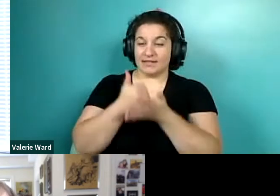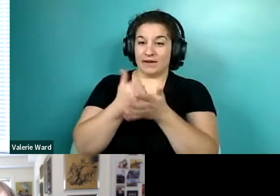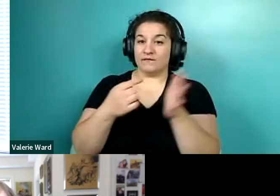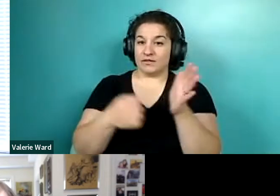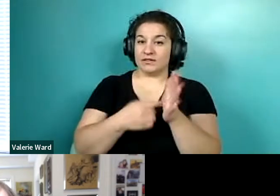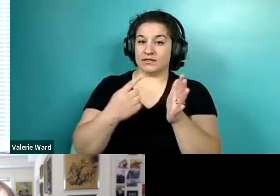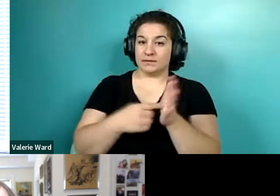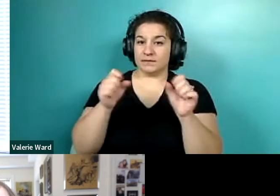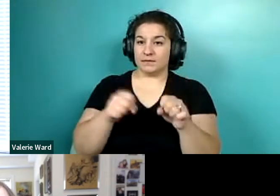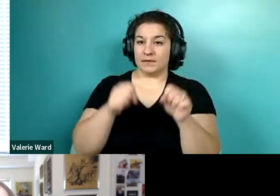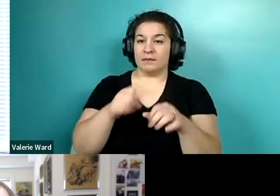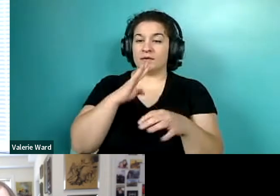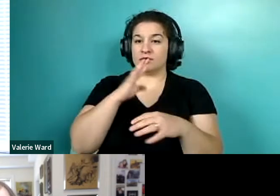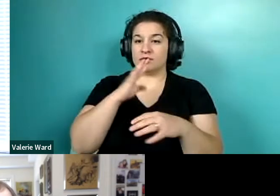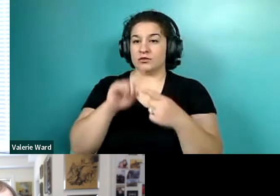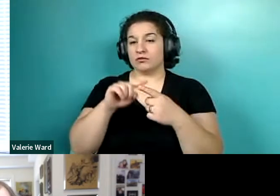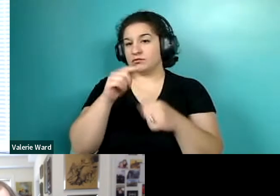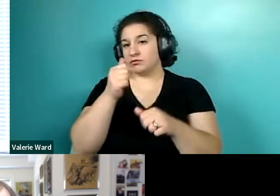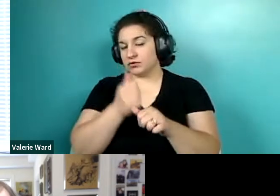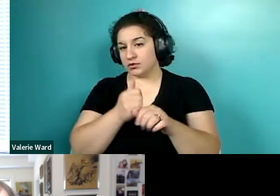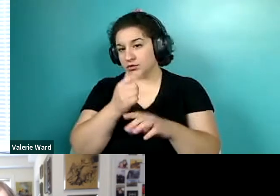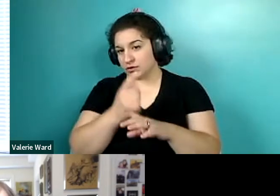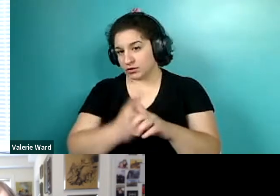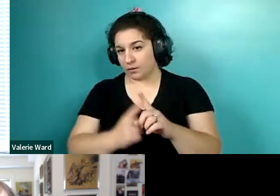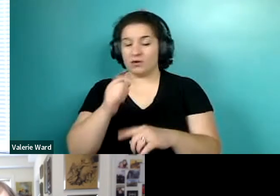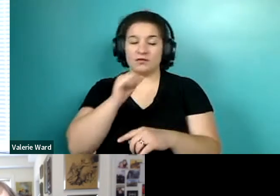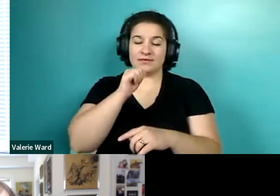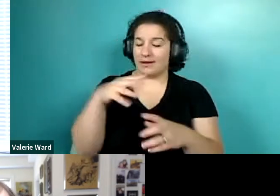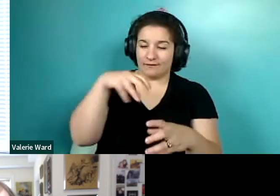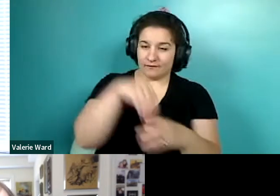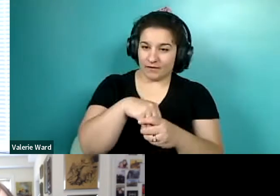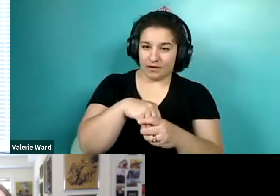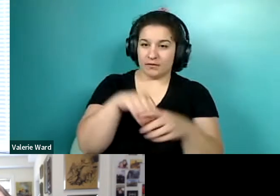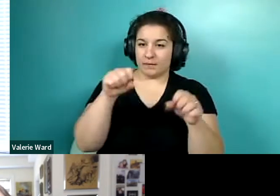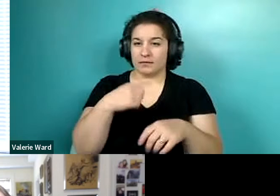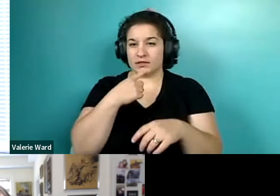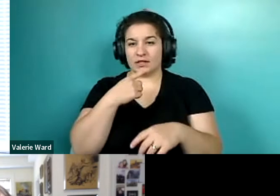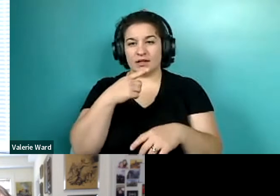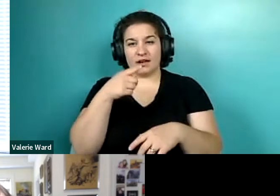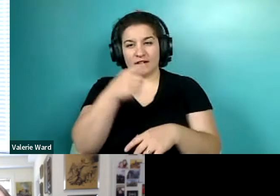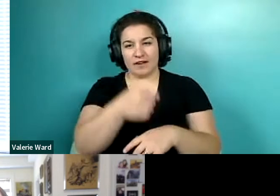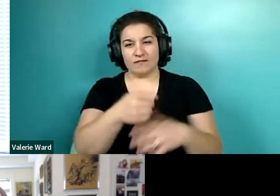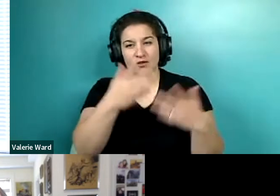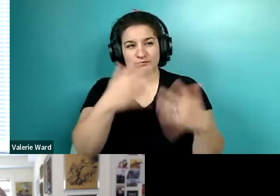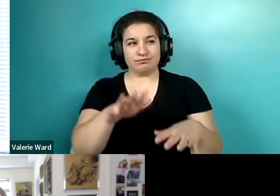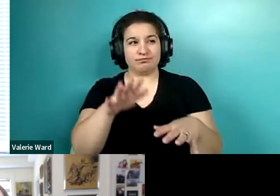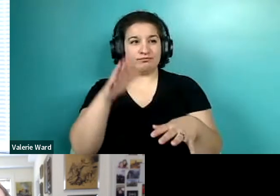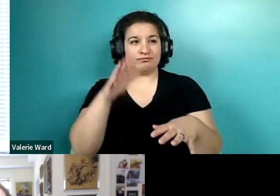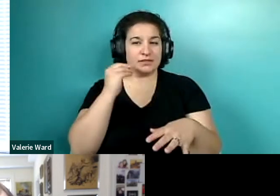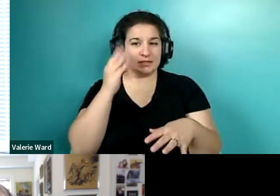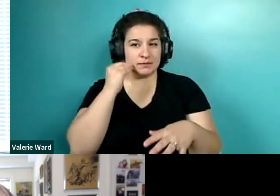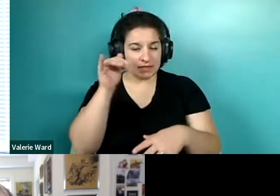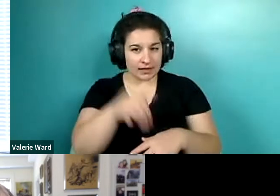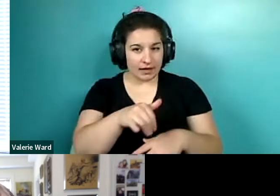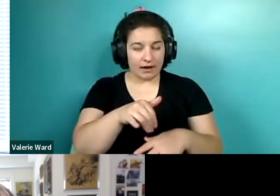able to talk to somebody who's not involved and be able to say, have you ever had these experiences? And how do you